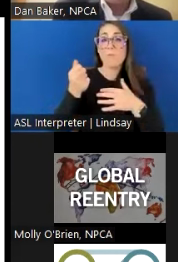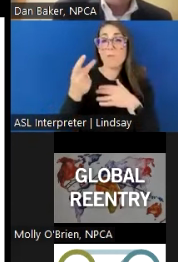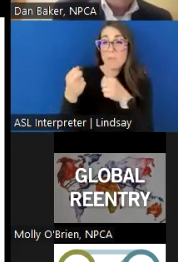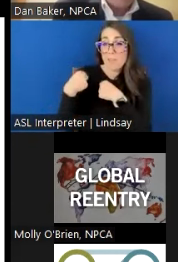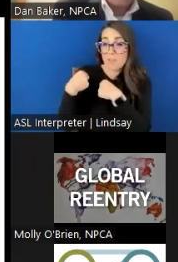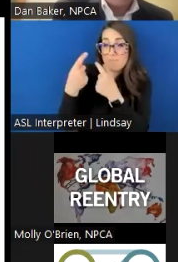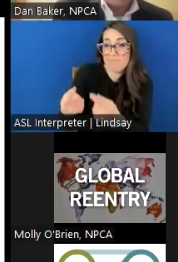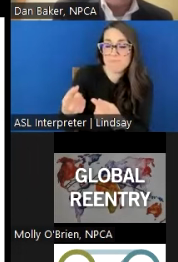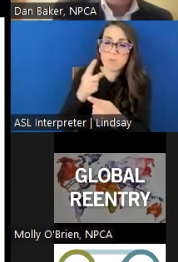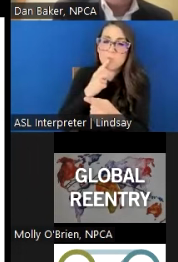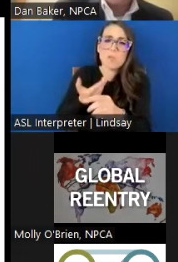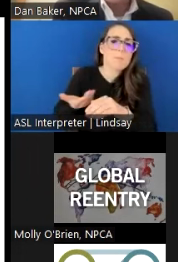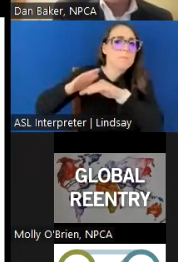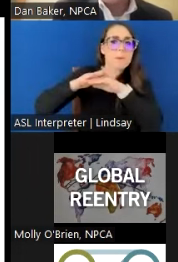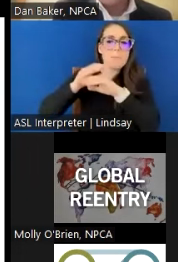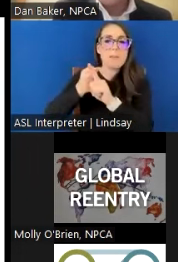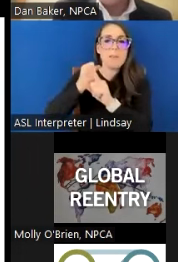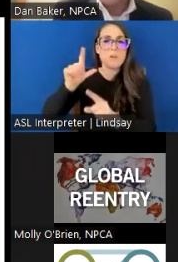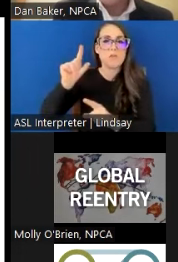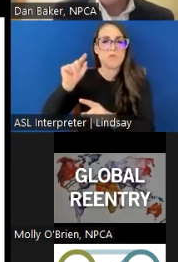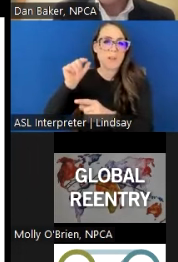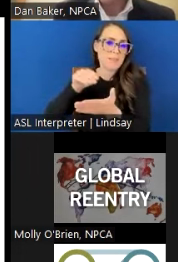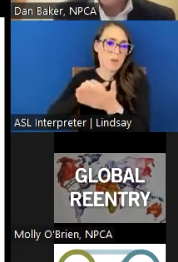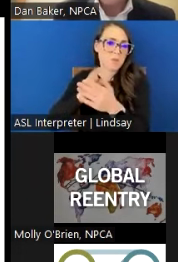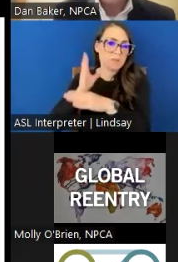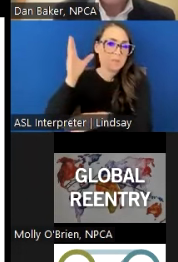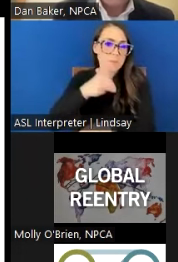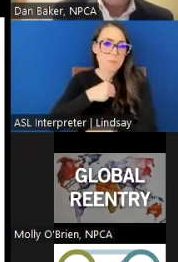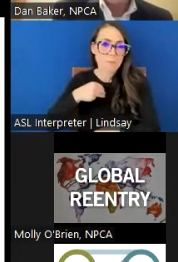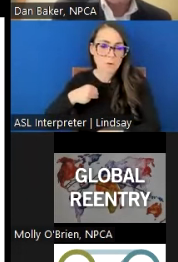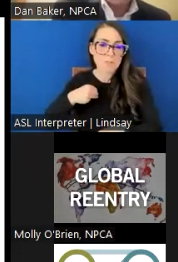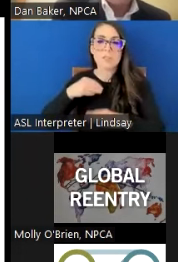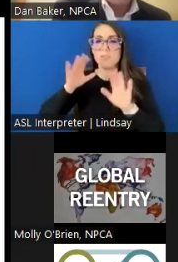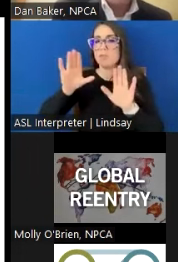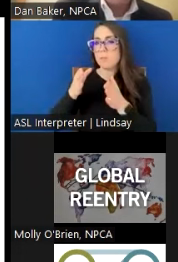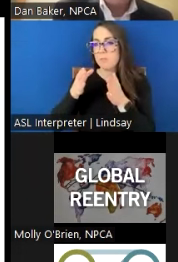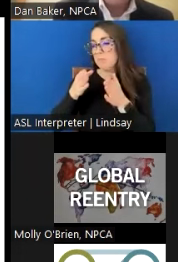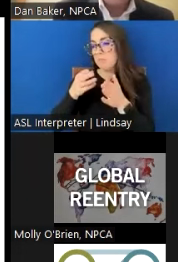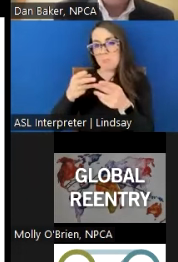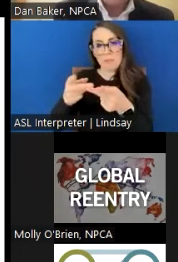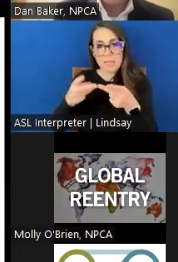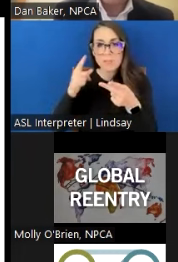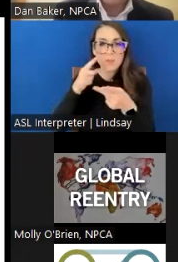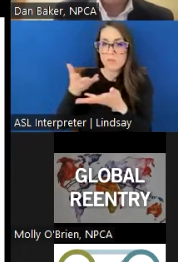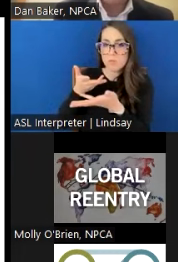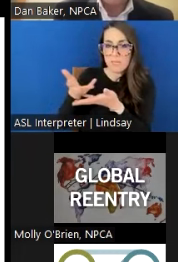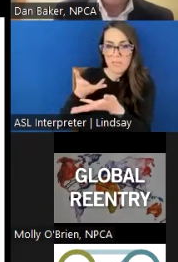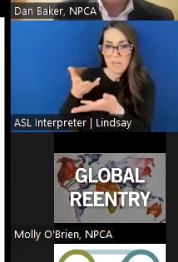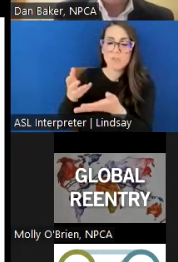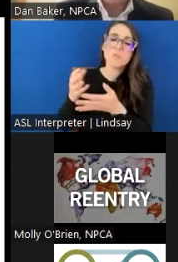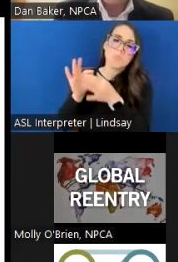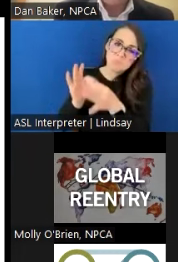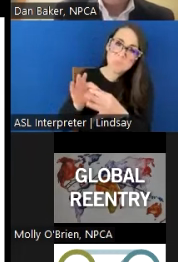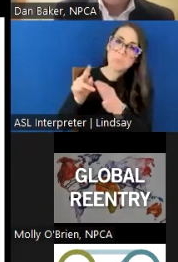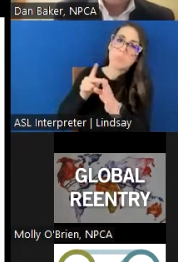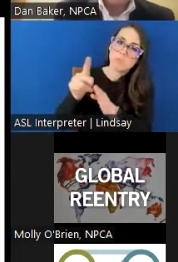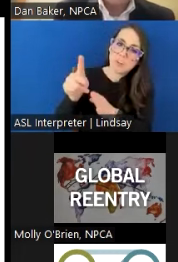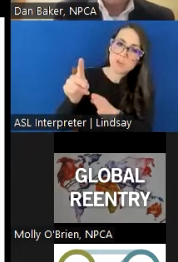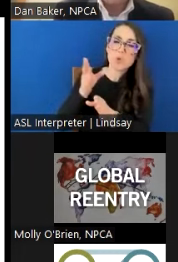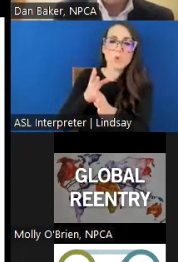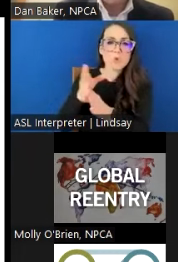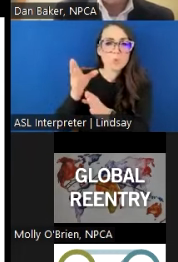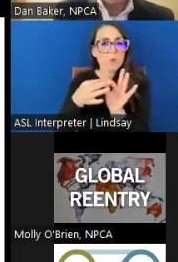is a very active space for people to engage with each other, mostly around professional and career goals. But